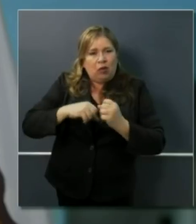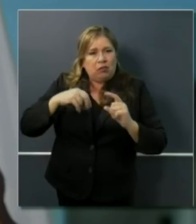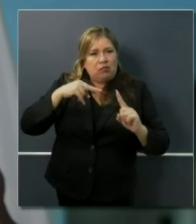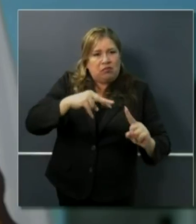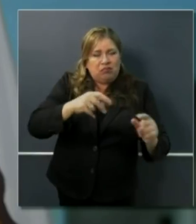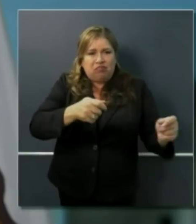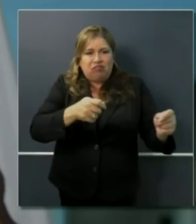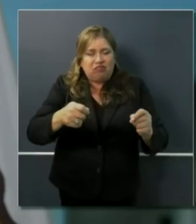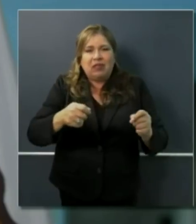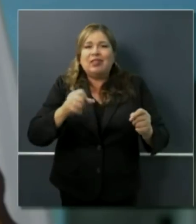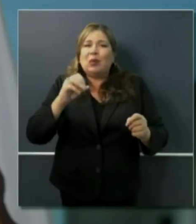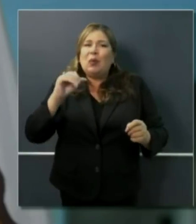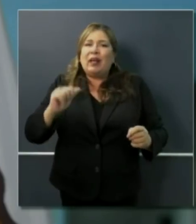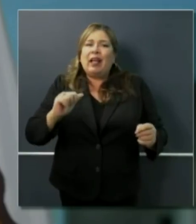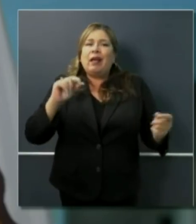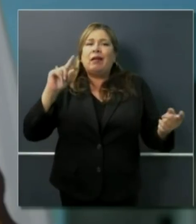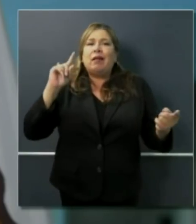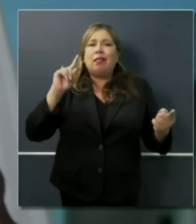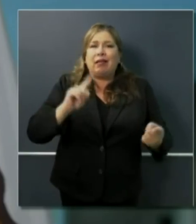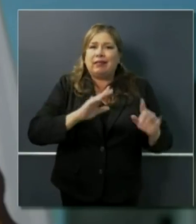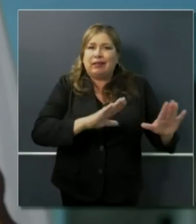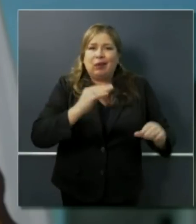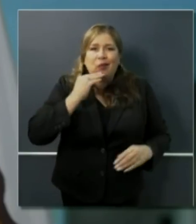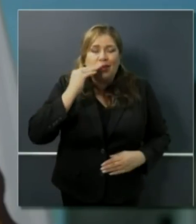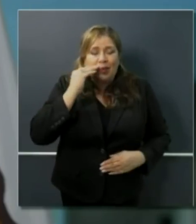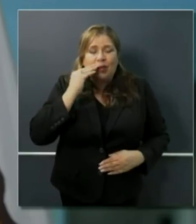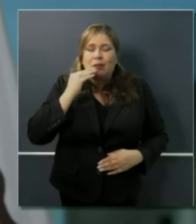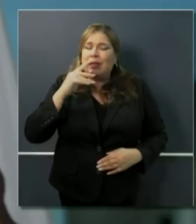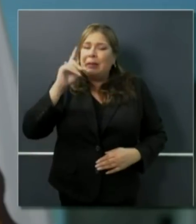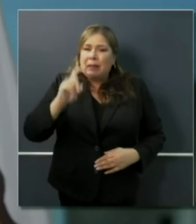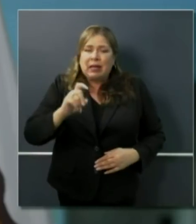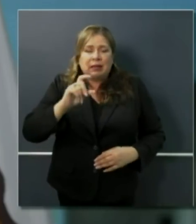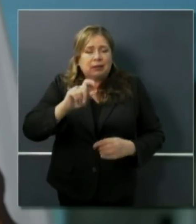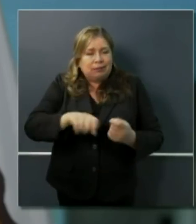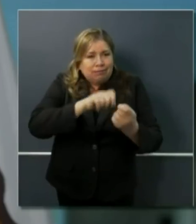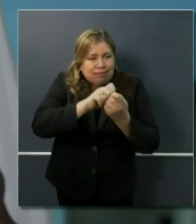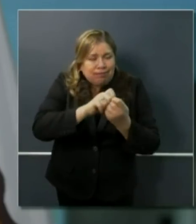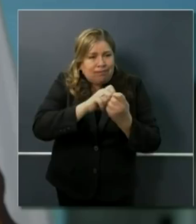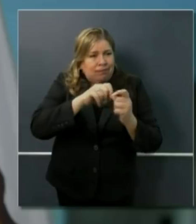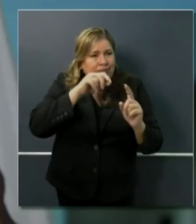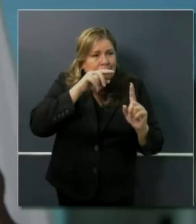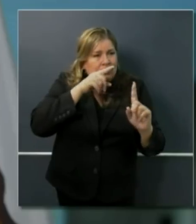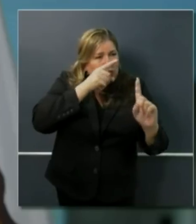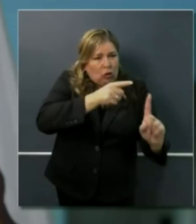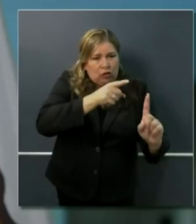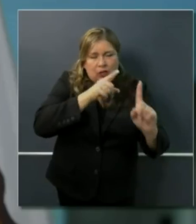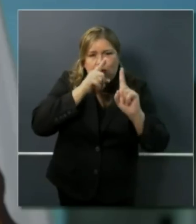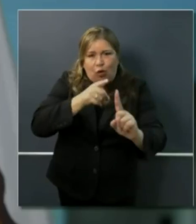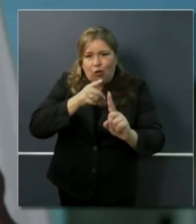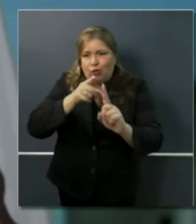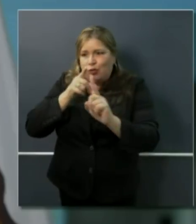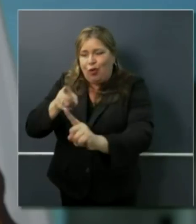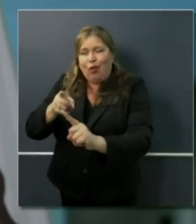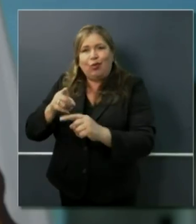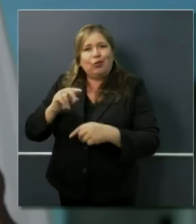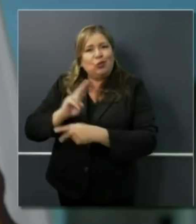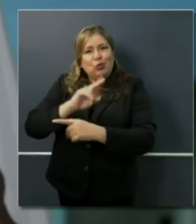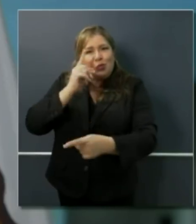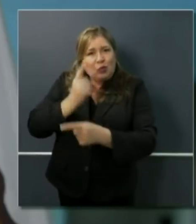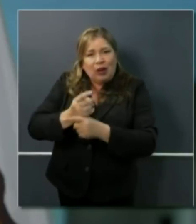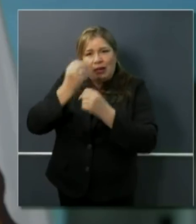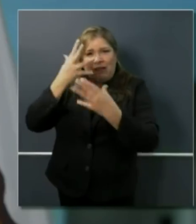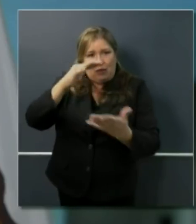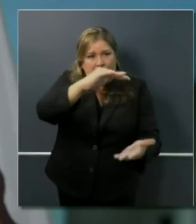stay-at-home orders in a precise and targeted and gradual way, where we're using data, using